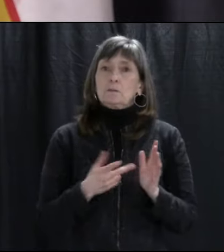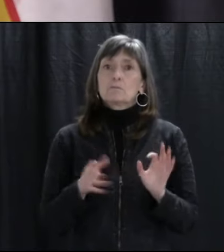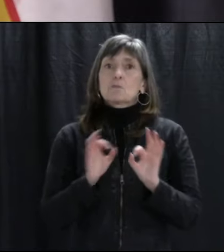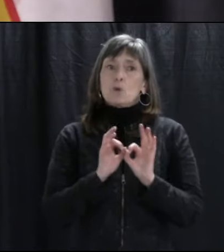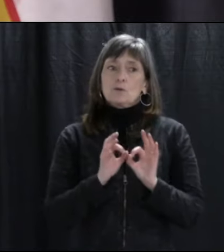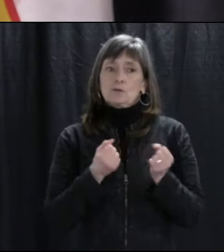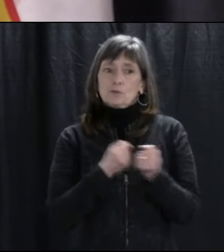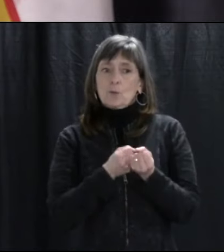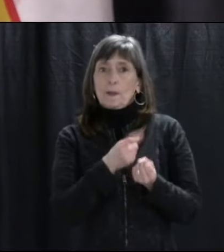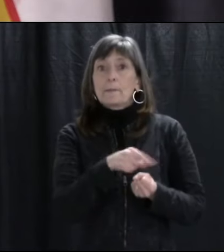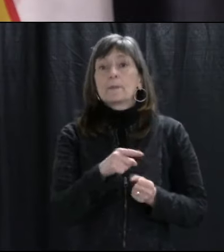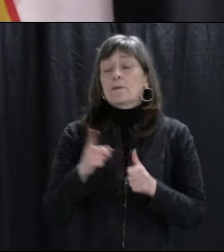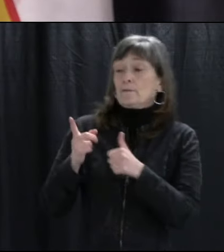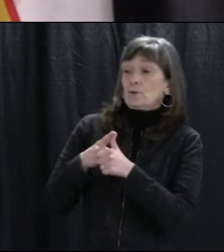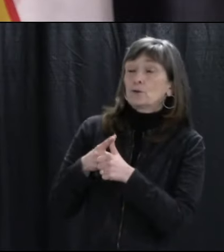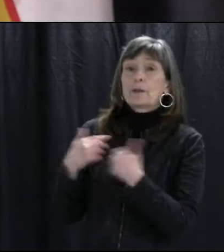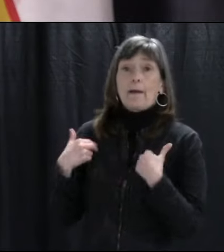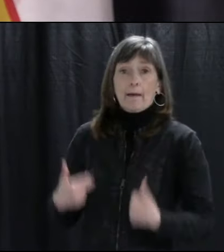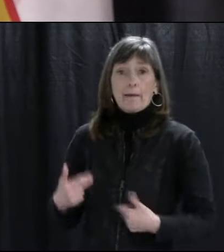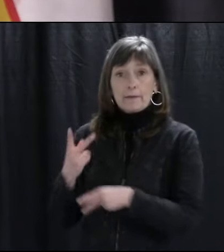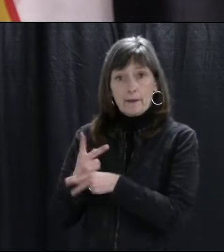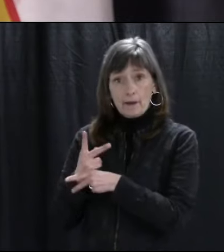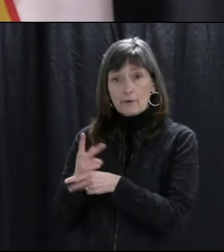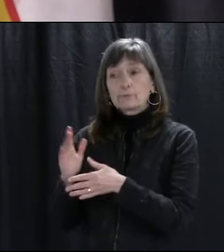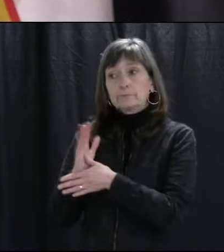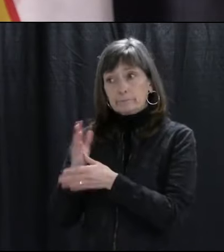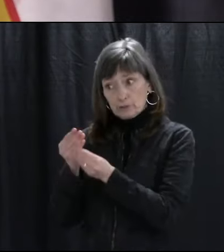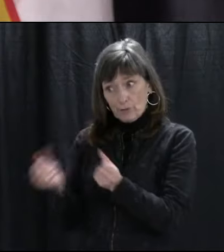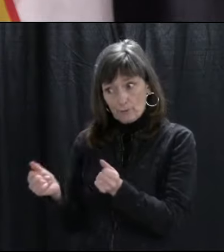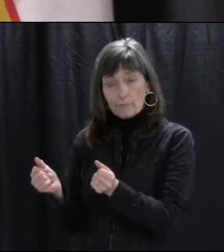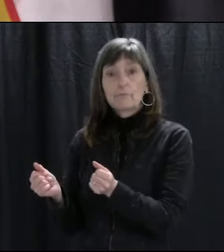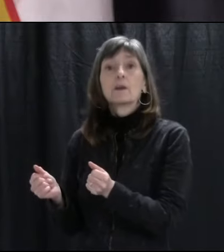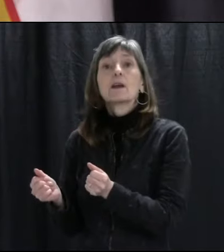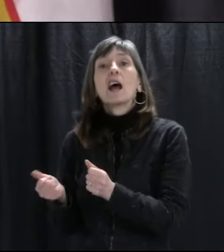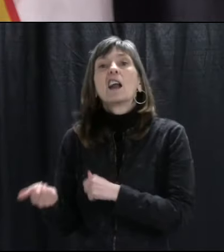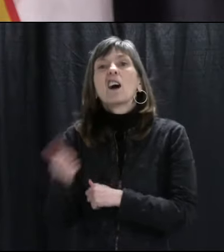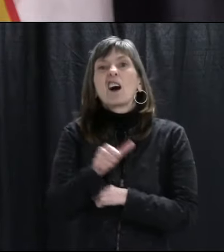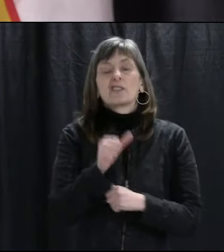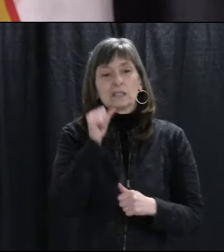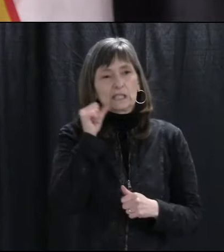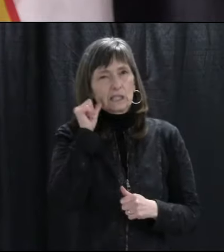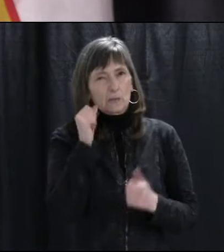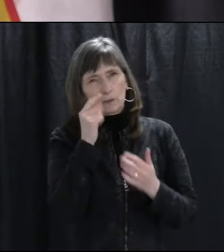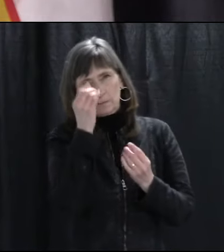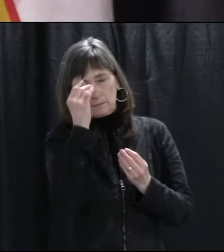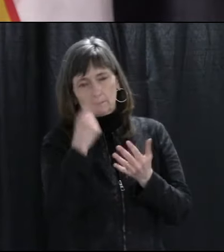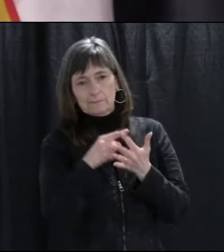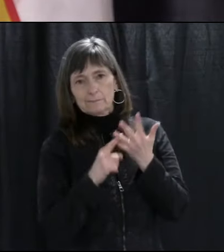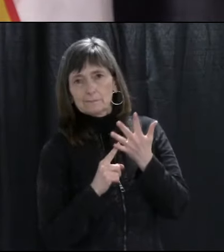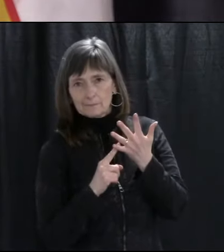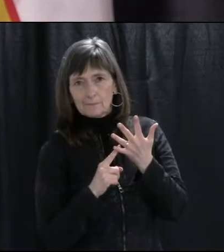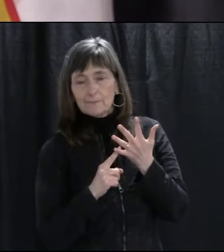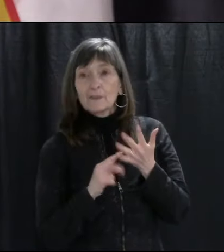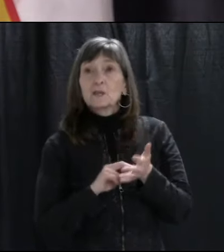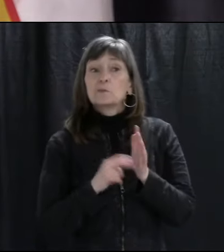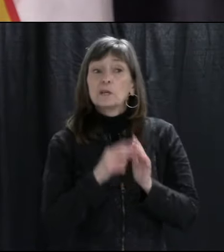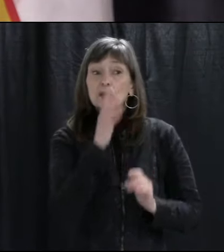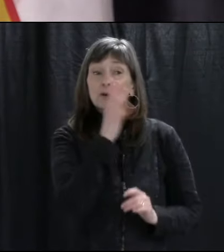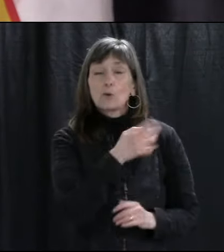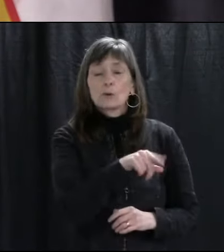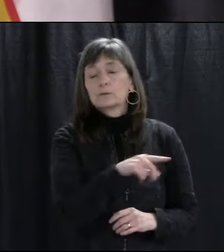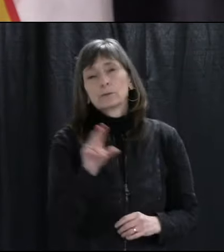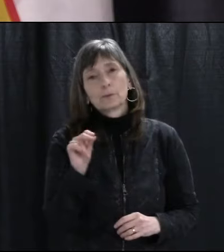wanted to get the healthcare workers and that piece done first, and some others that we identified yesterday. But that doesn't mean that we will not